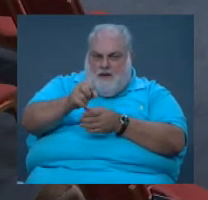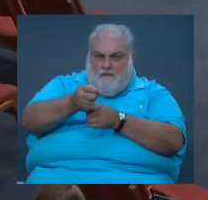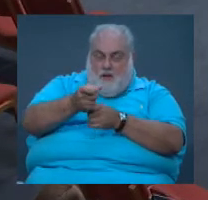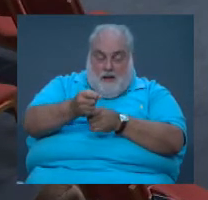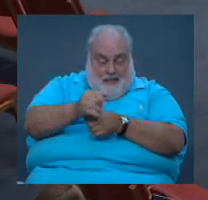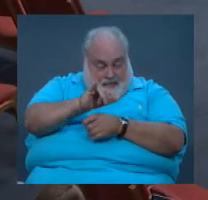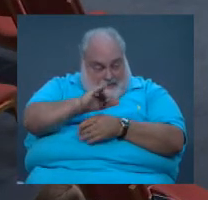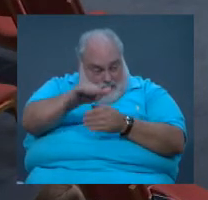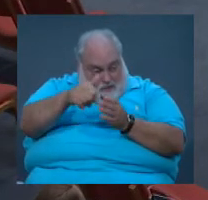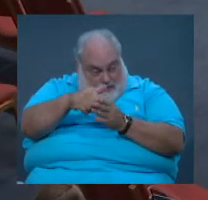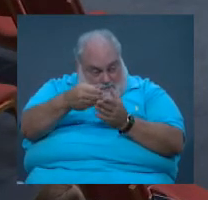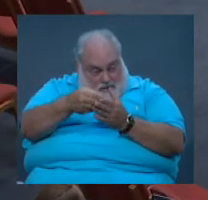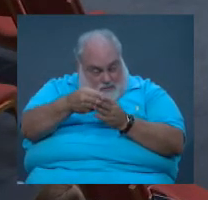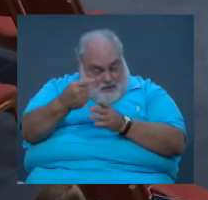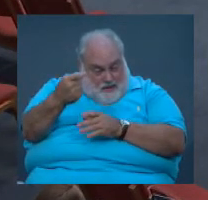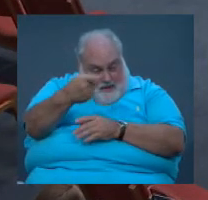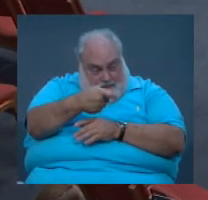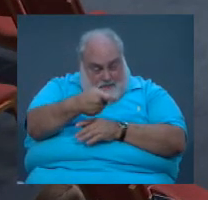funding we gave them?